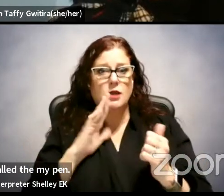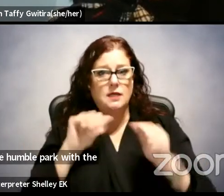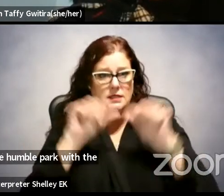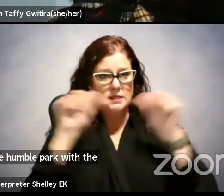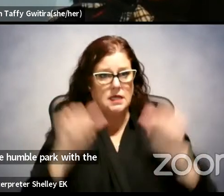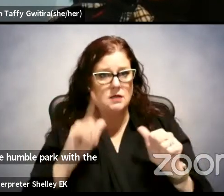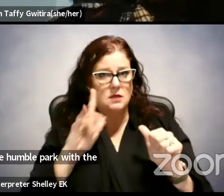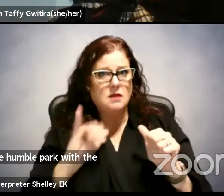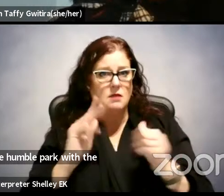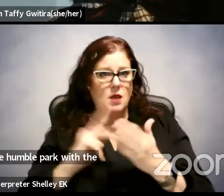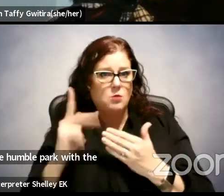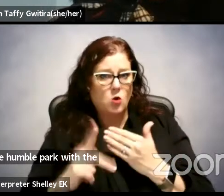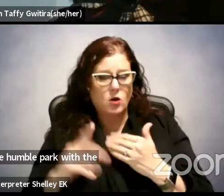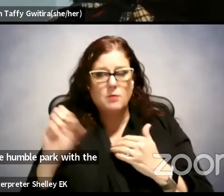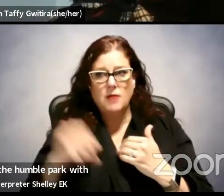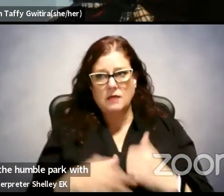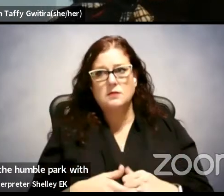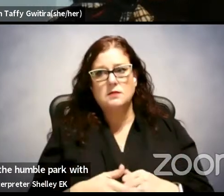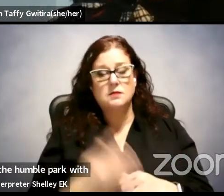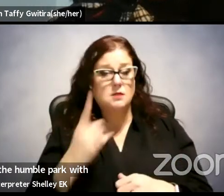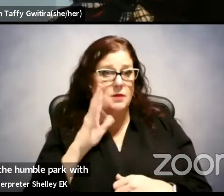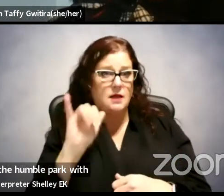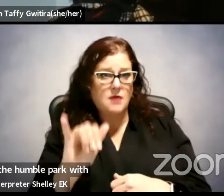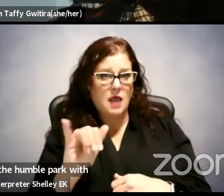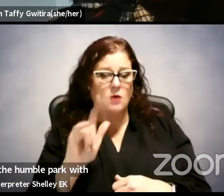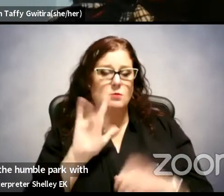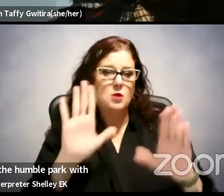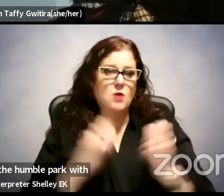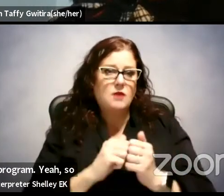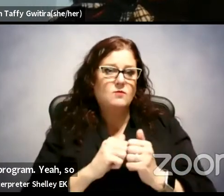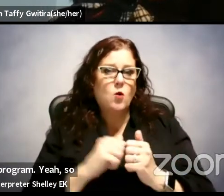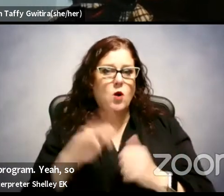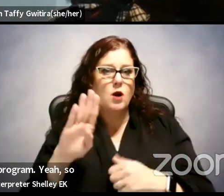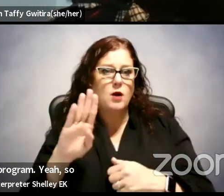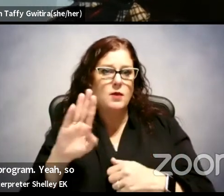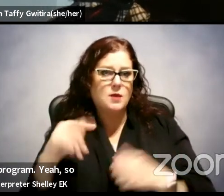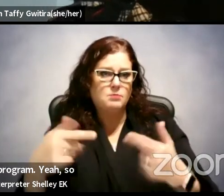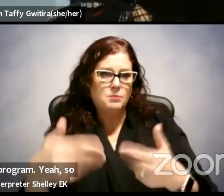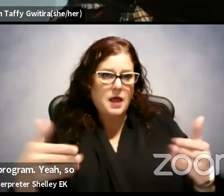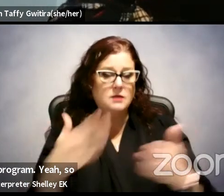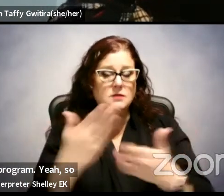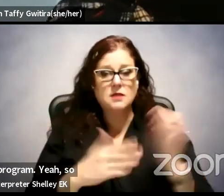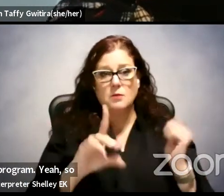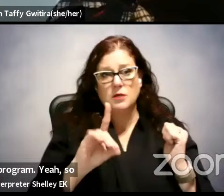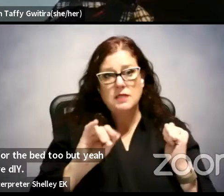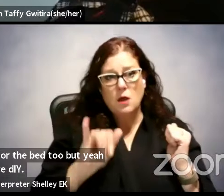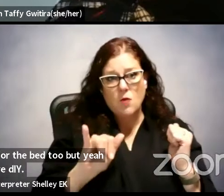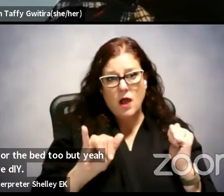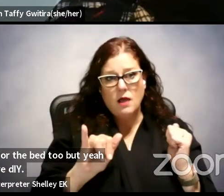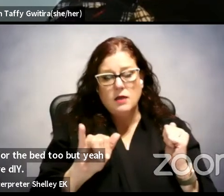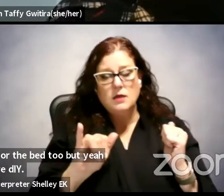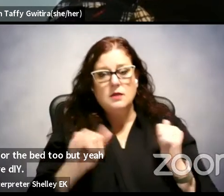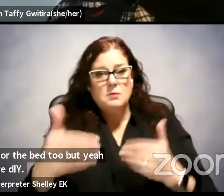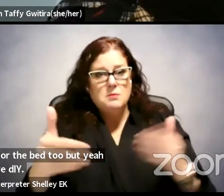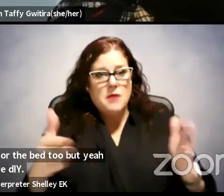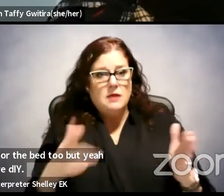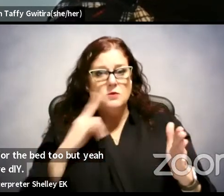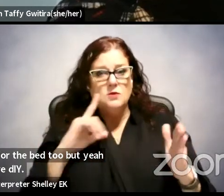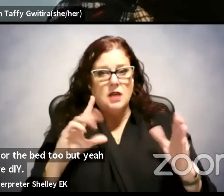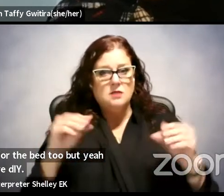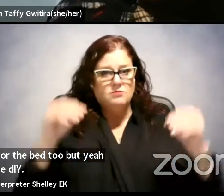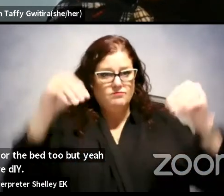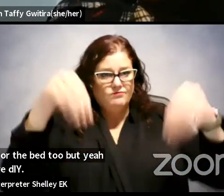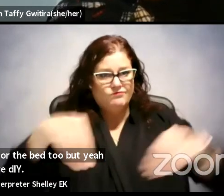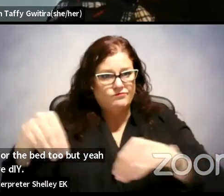stuff program. Yeah, so something like that would be great for the bed too. But yeah, so some things are DIY. The beds, you just kind of slide stuff